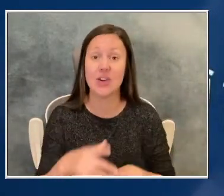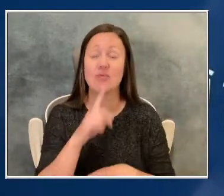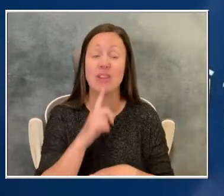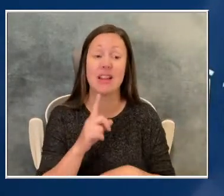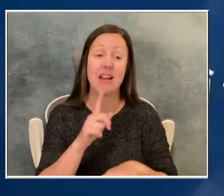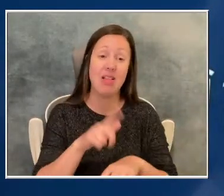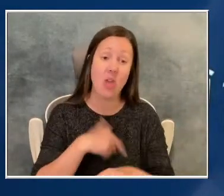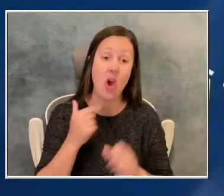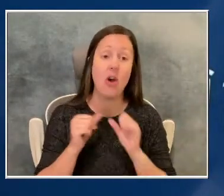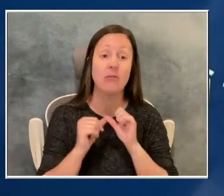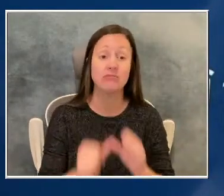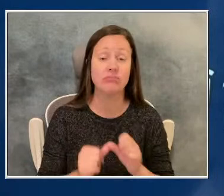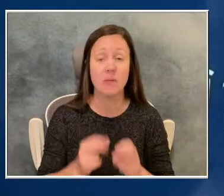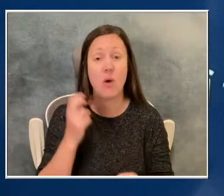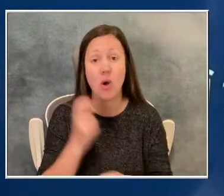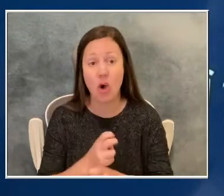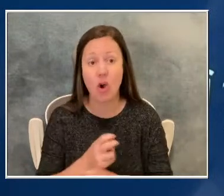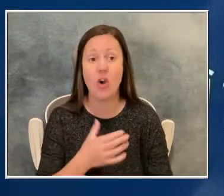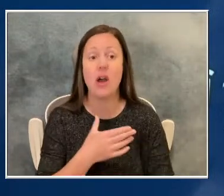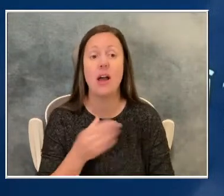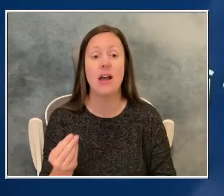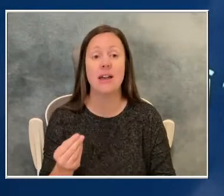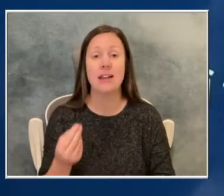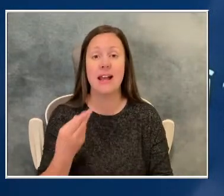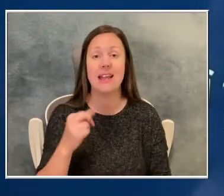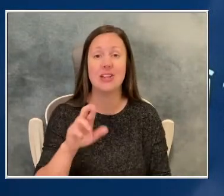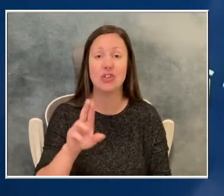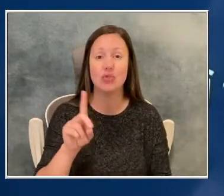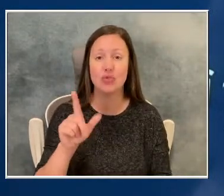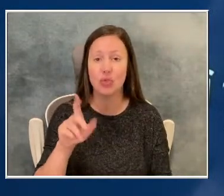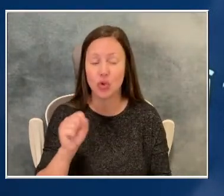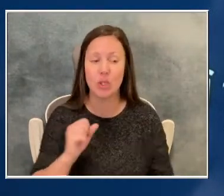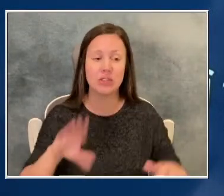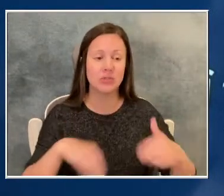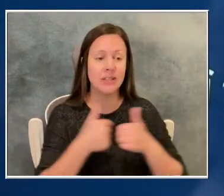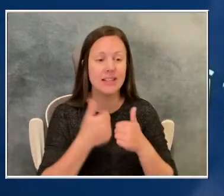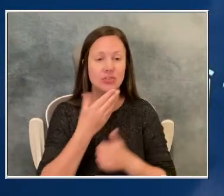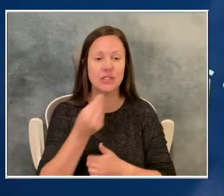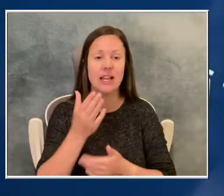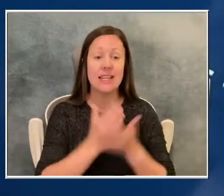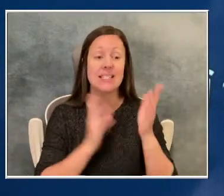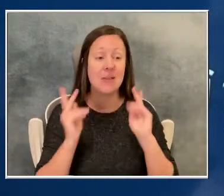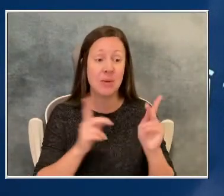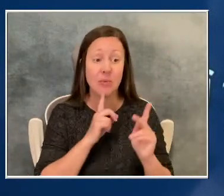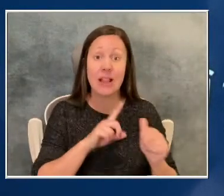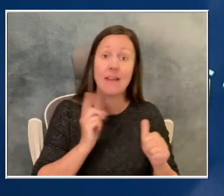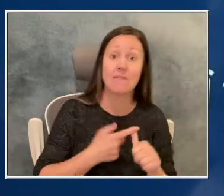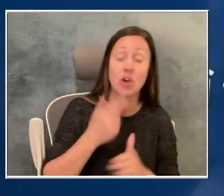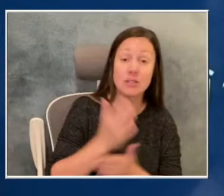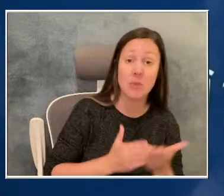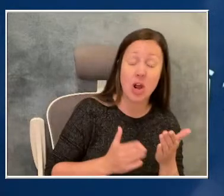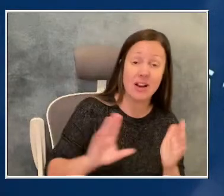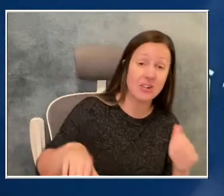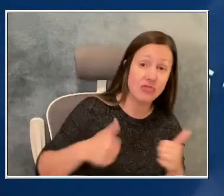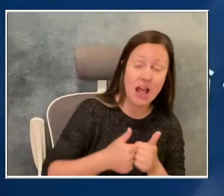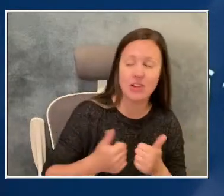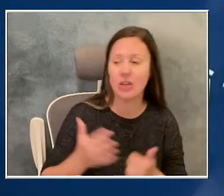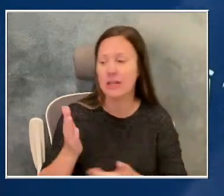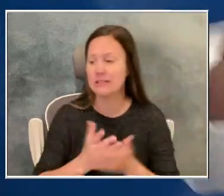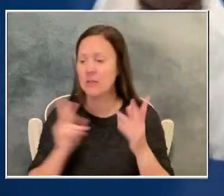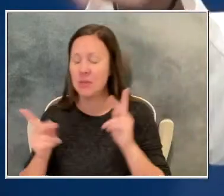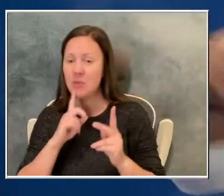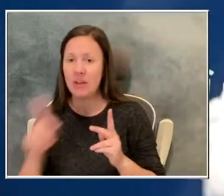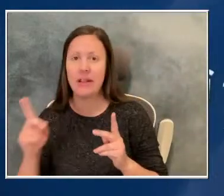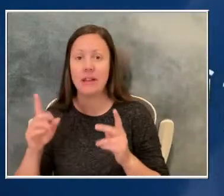it's hard, and there's hurdles, and some people's mile 1 is really hard, and some people's mile 15 is really hard.